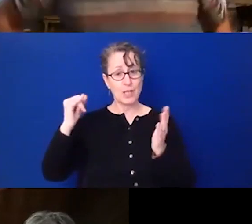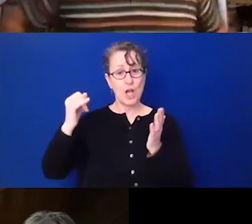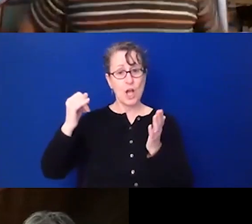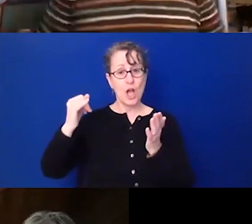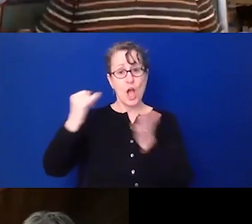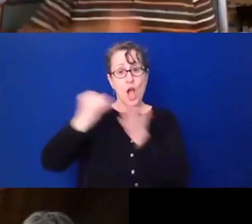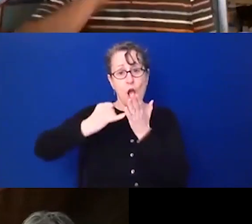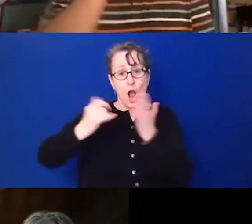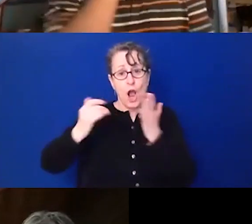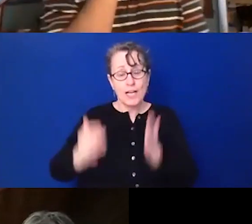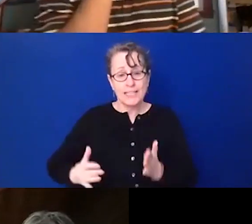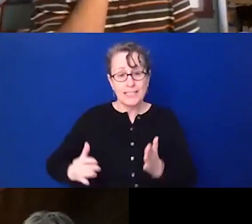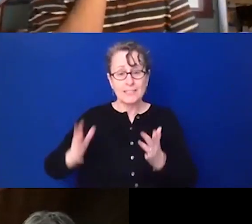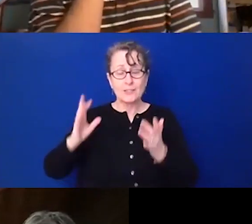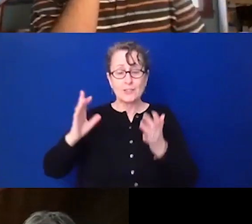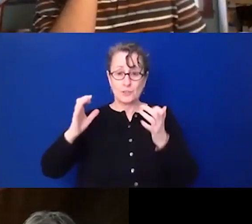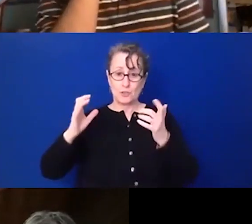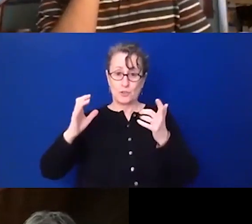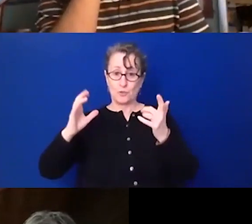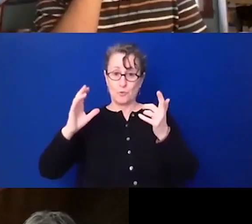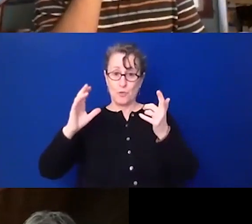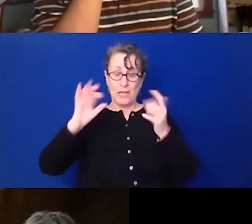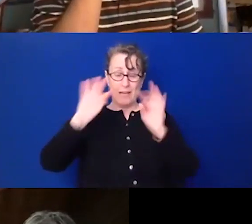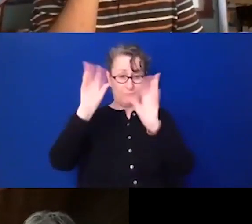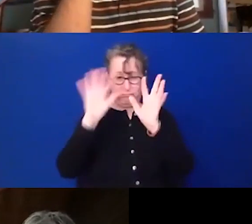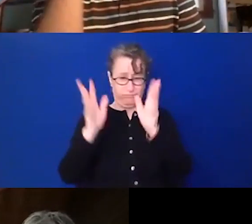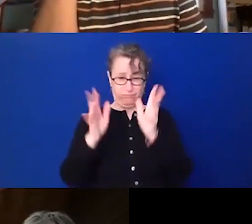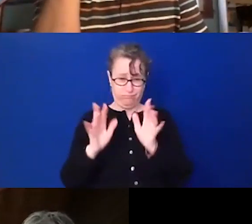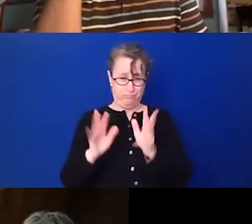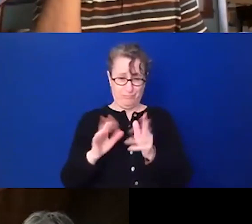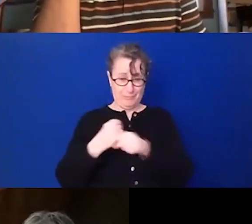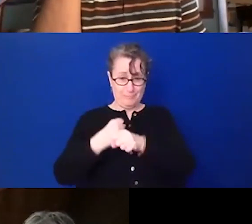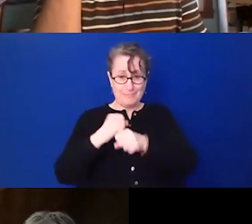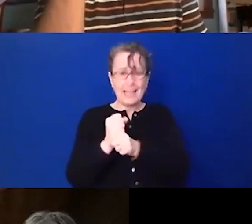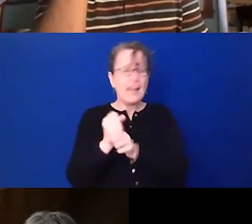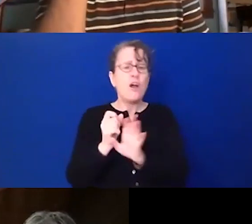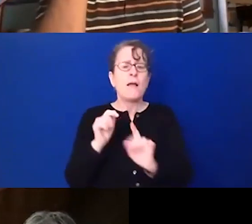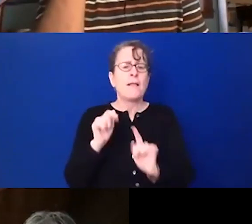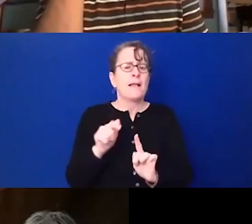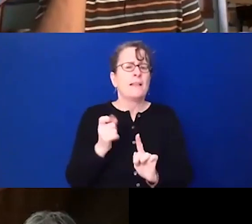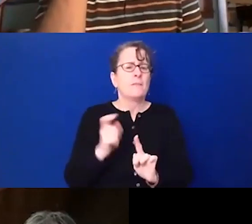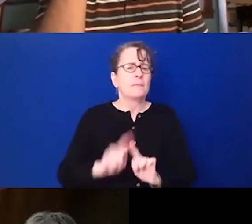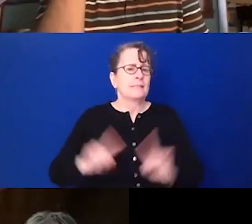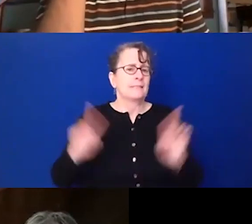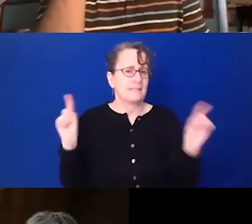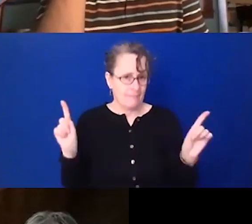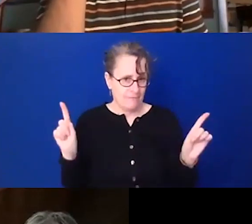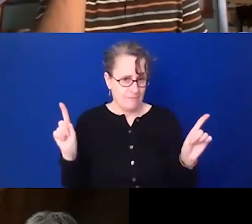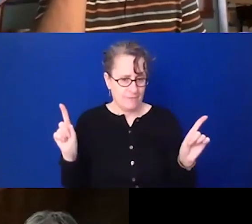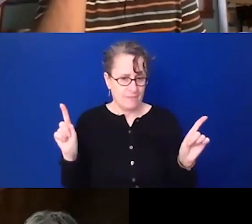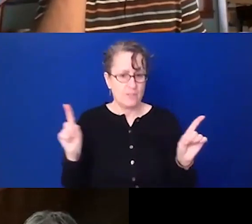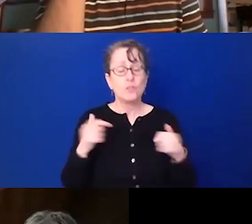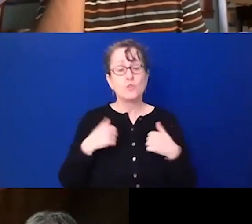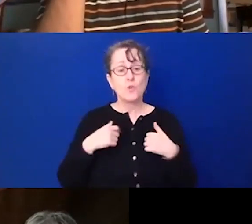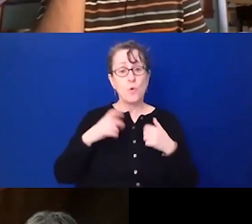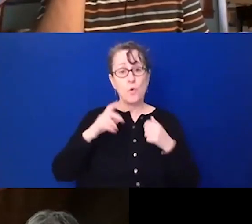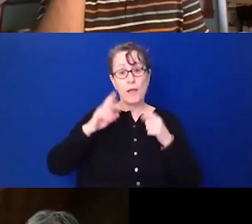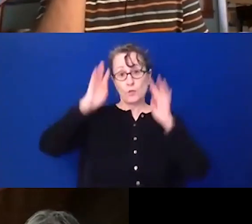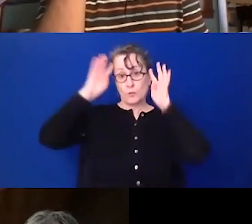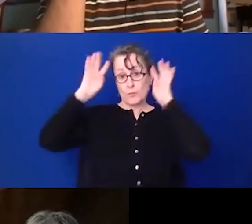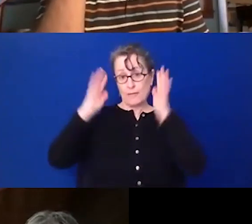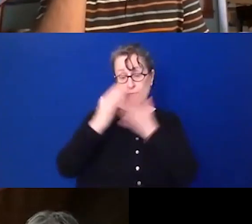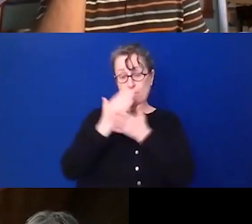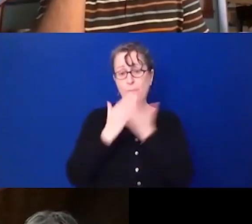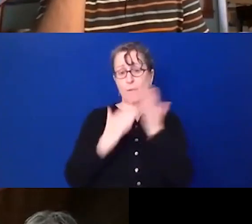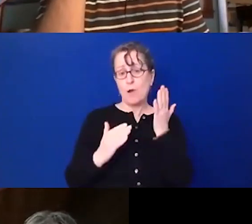dramatically different. So to that degree, I can manage from the creative side what